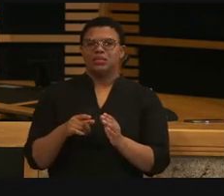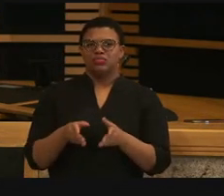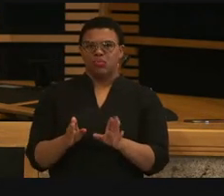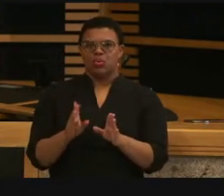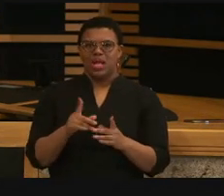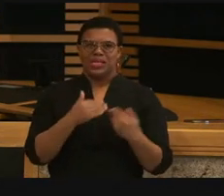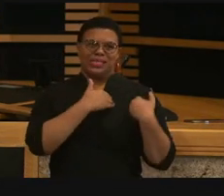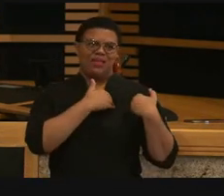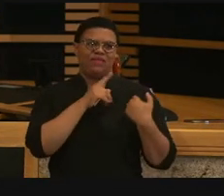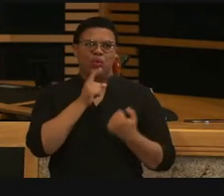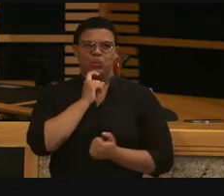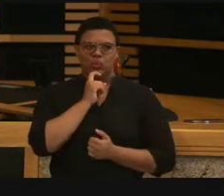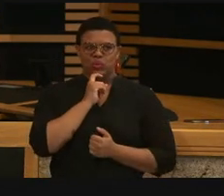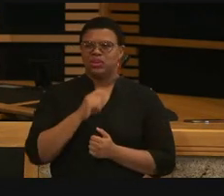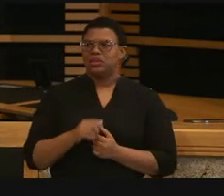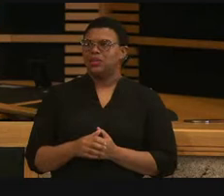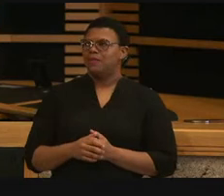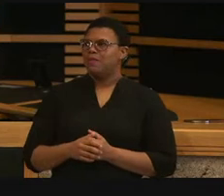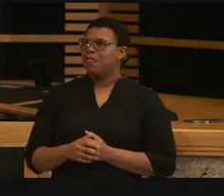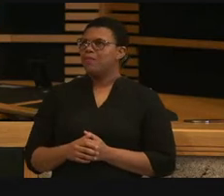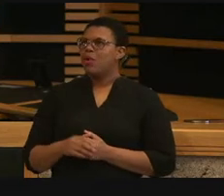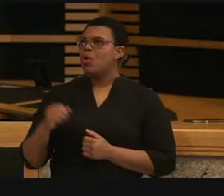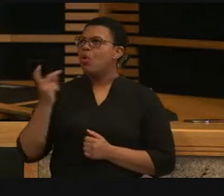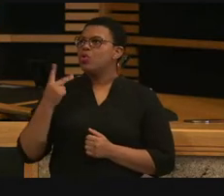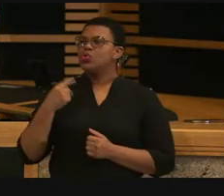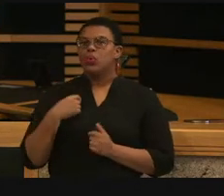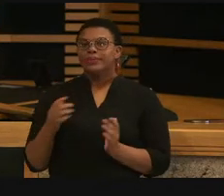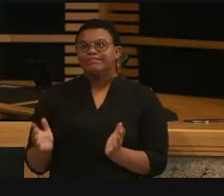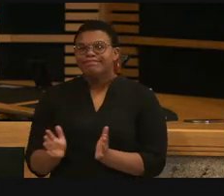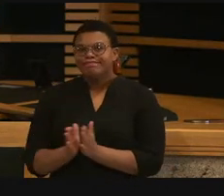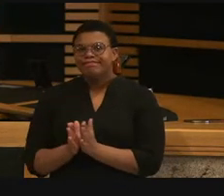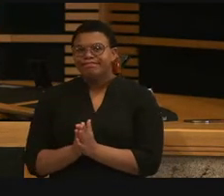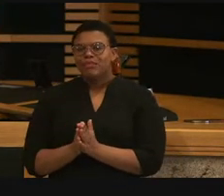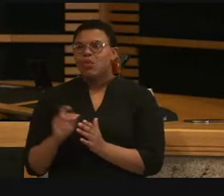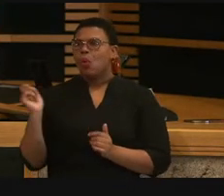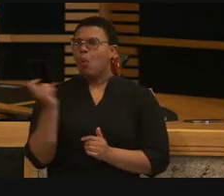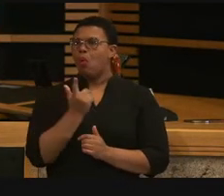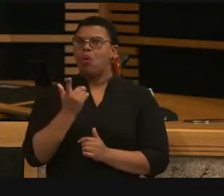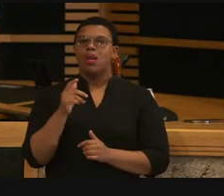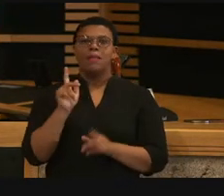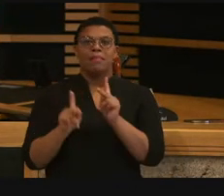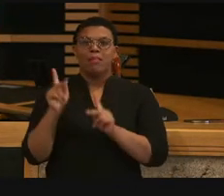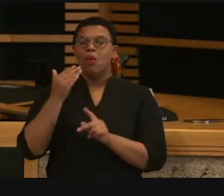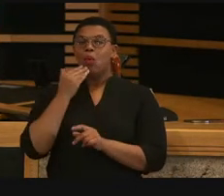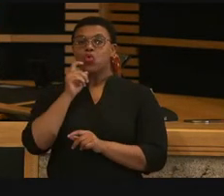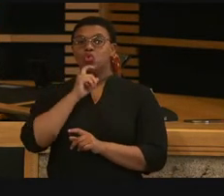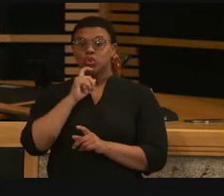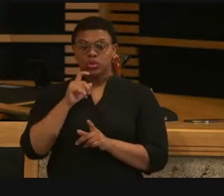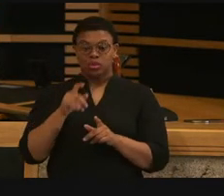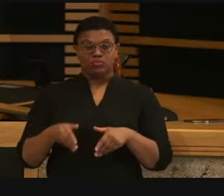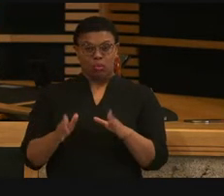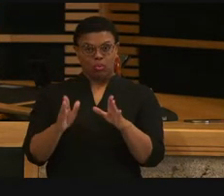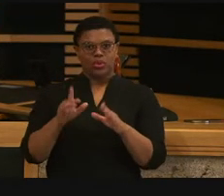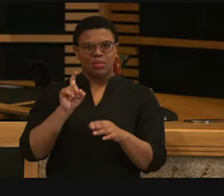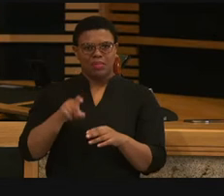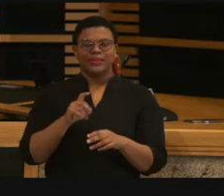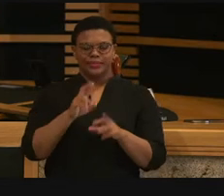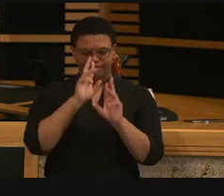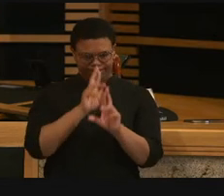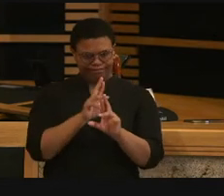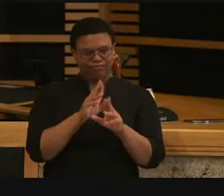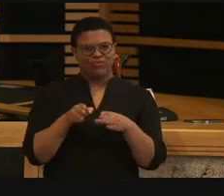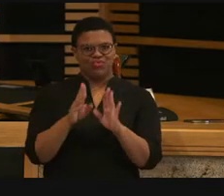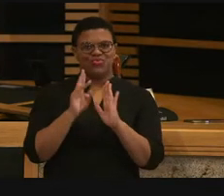B, urging all road users in the Eastern Cape to exercise caution and comply with road safety